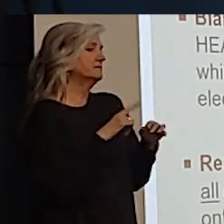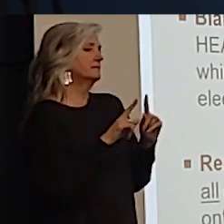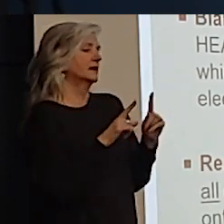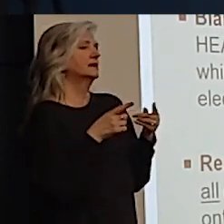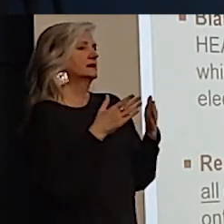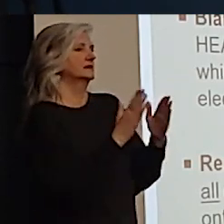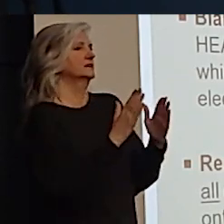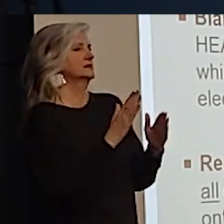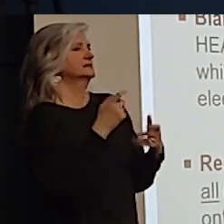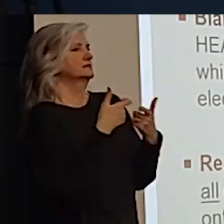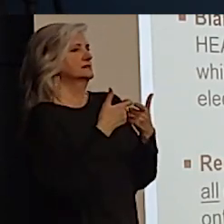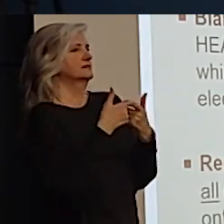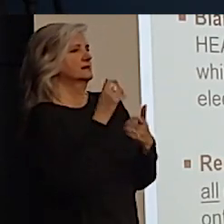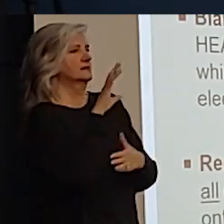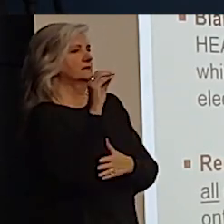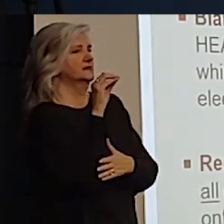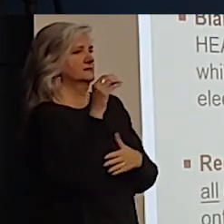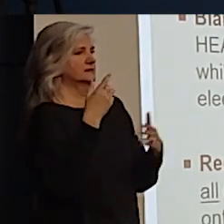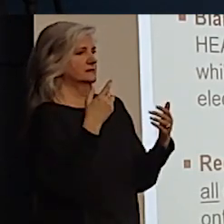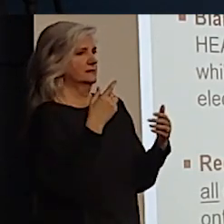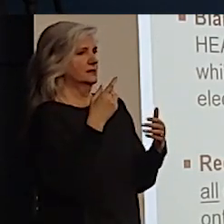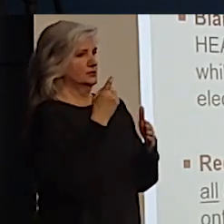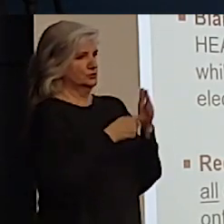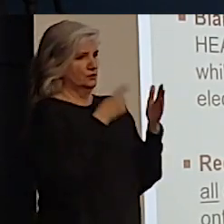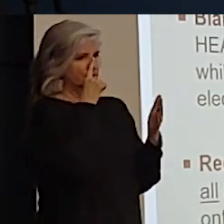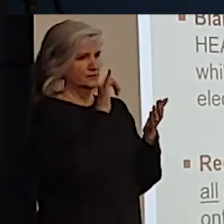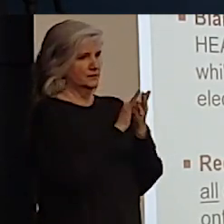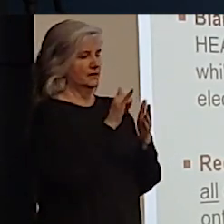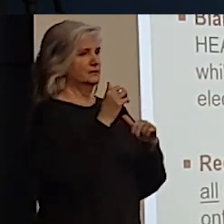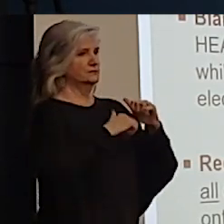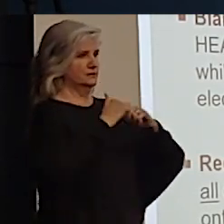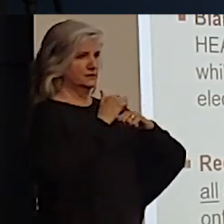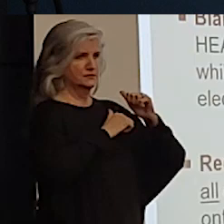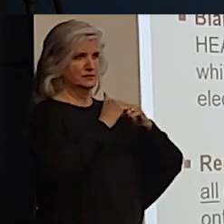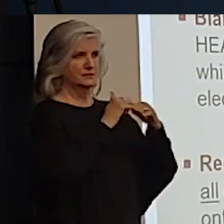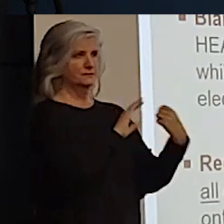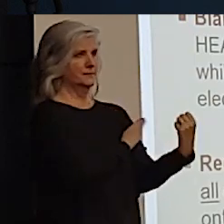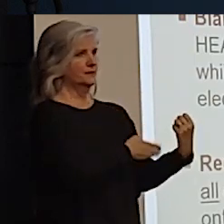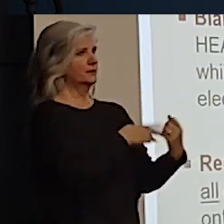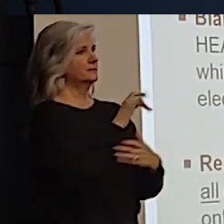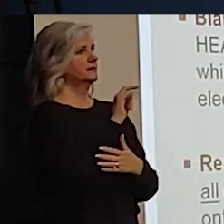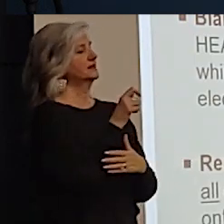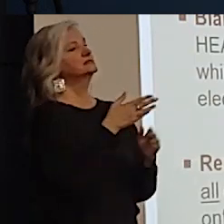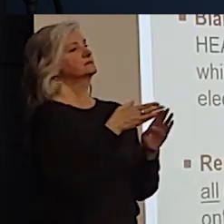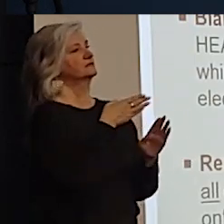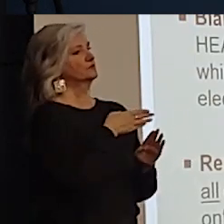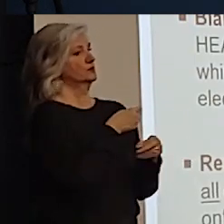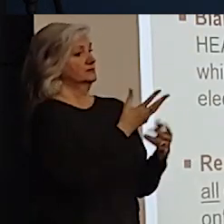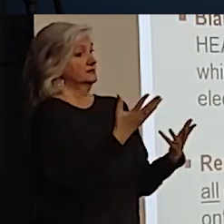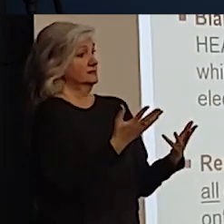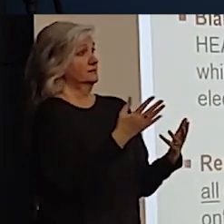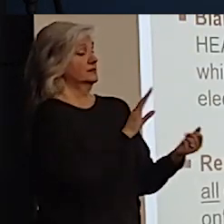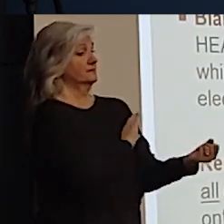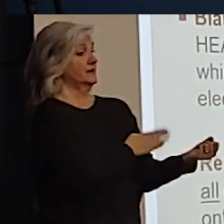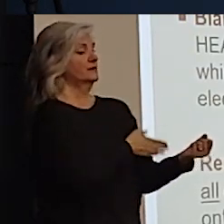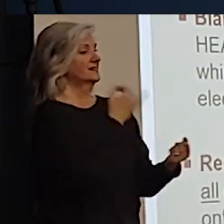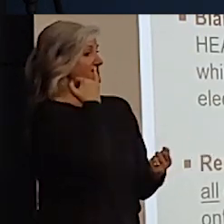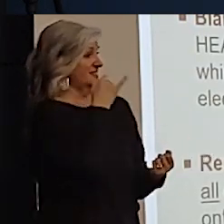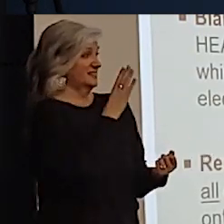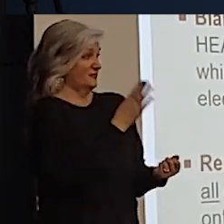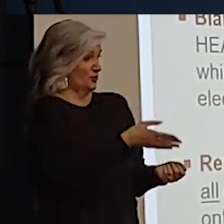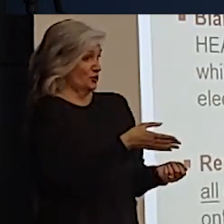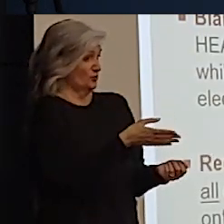companies to charge for the construction of power plants while they're being built, before they're delivering any power, and even if they